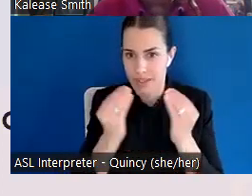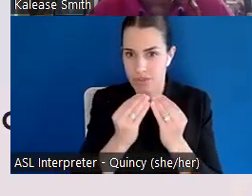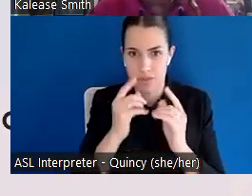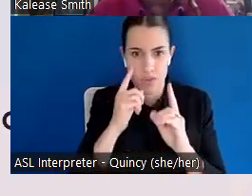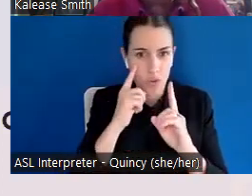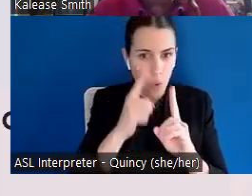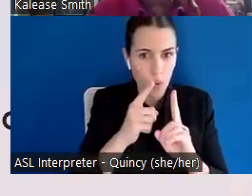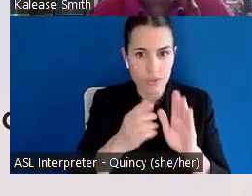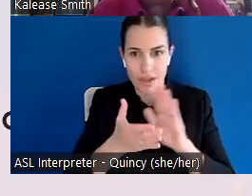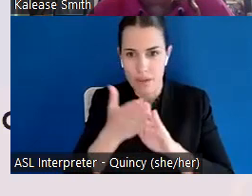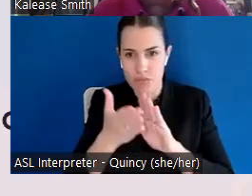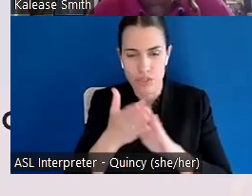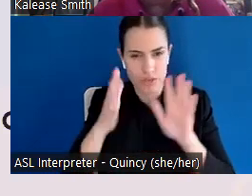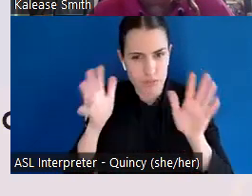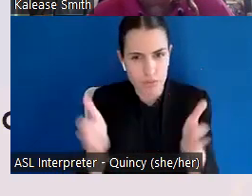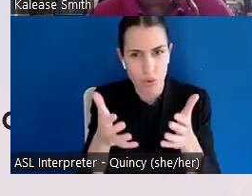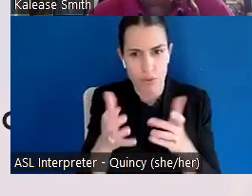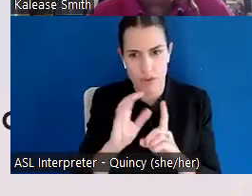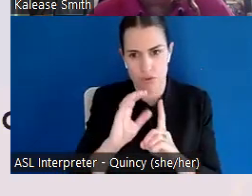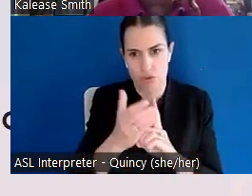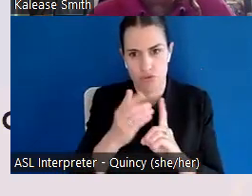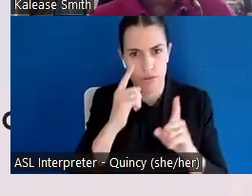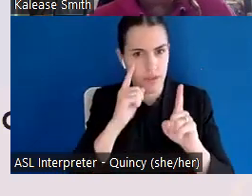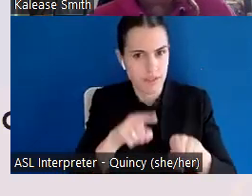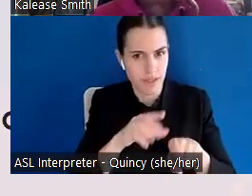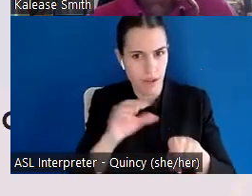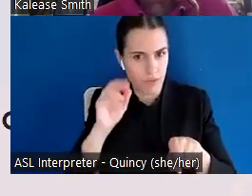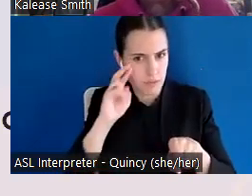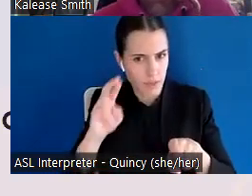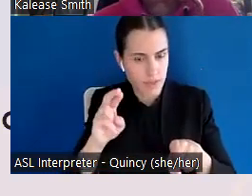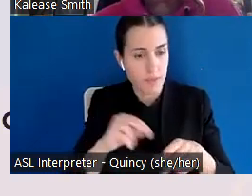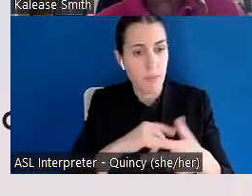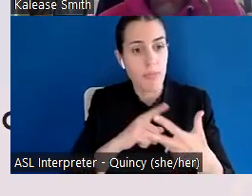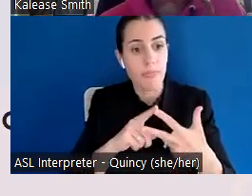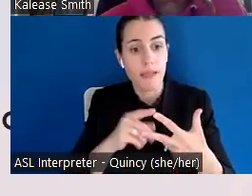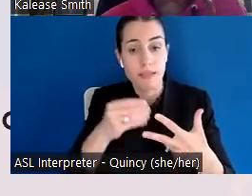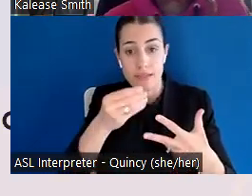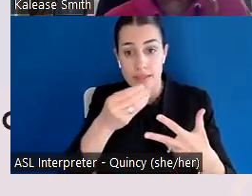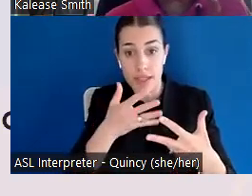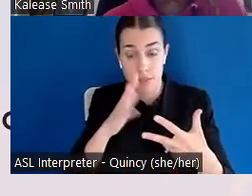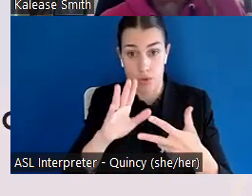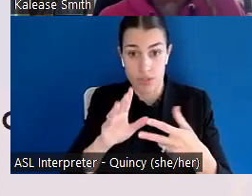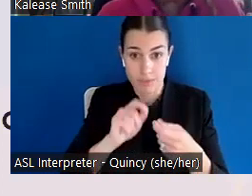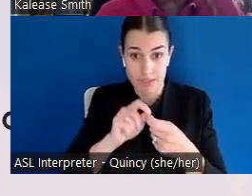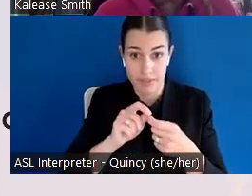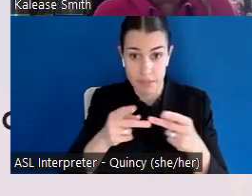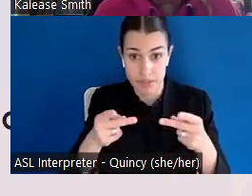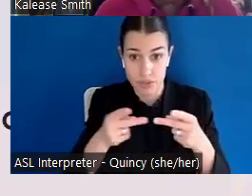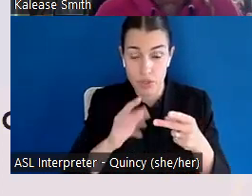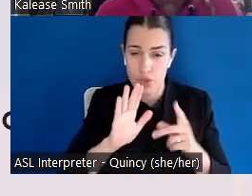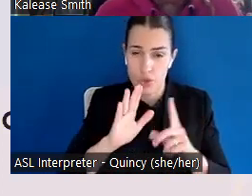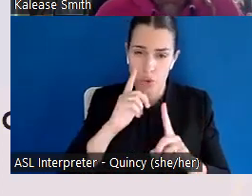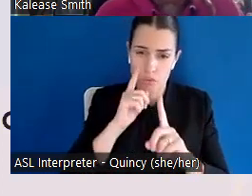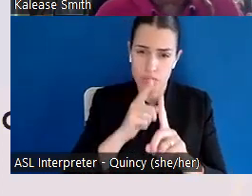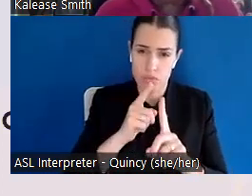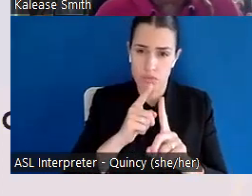operations promote a culture of respect and consent. The second question is, tell us about your specific position and how your role promotes a culture of respect